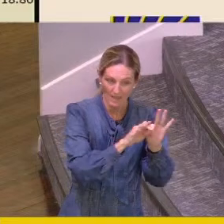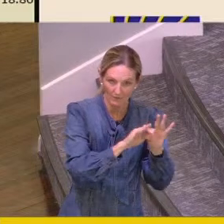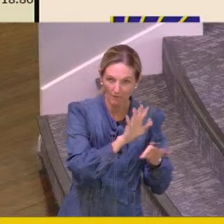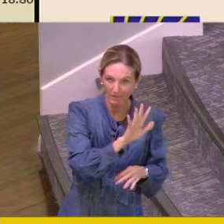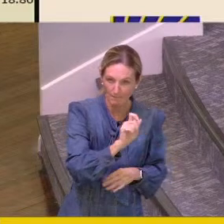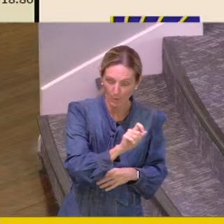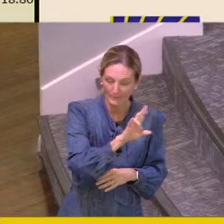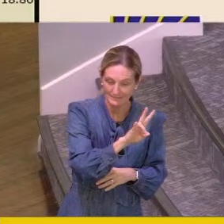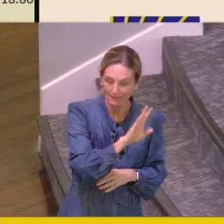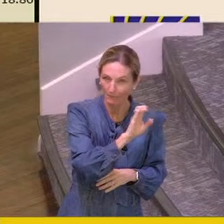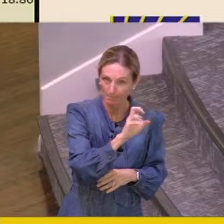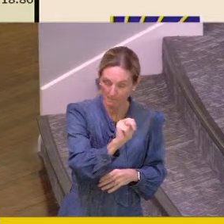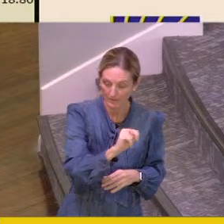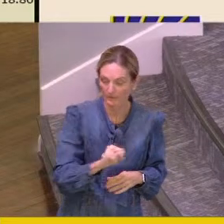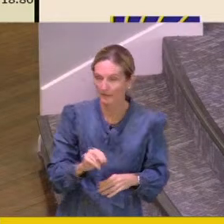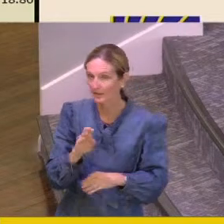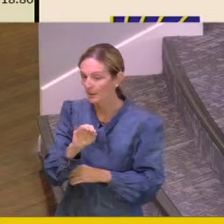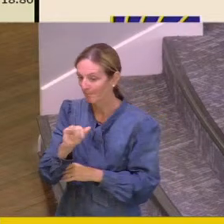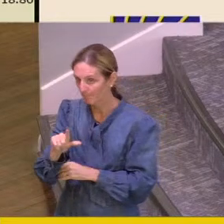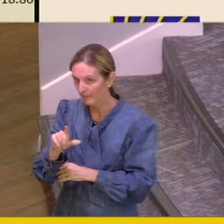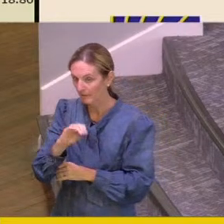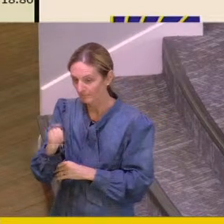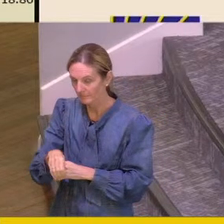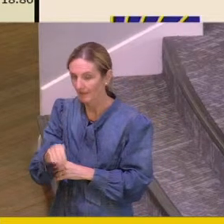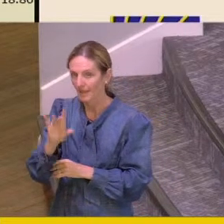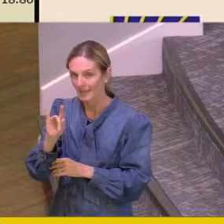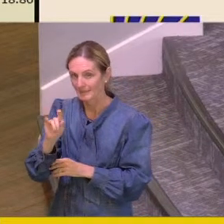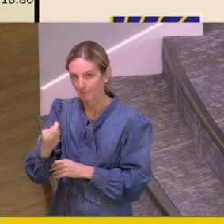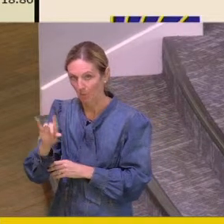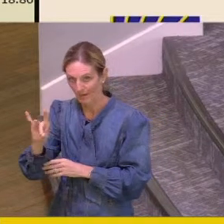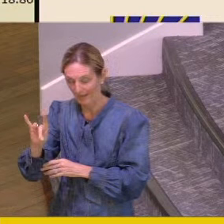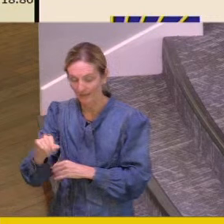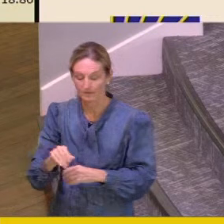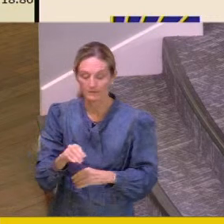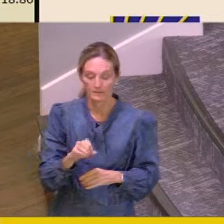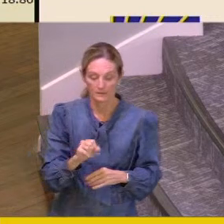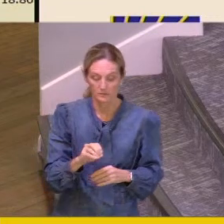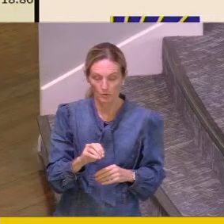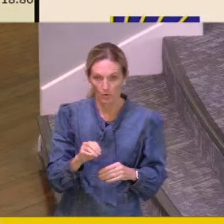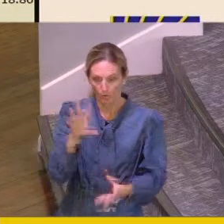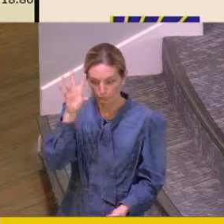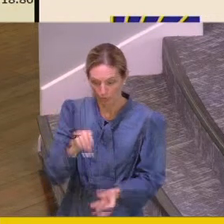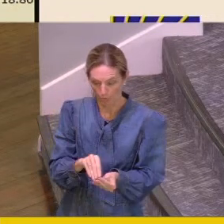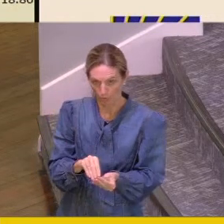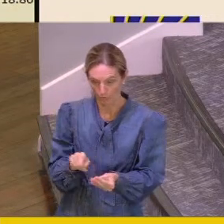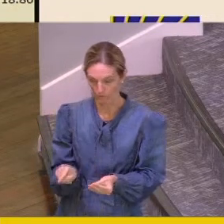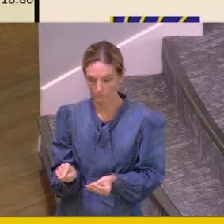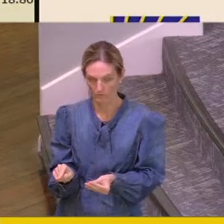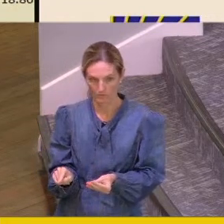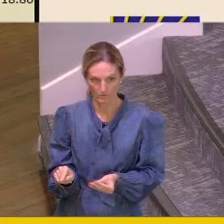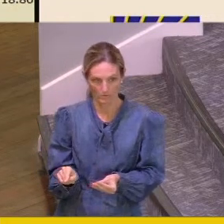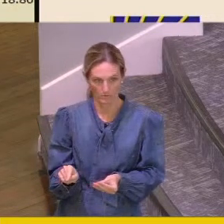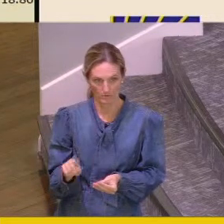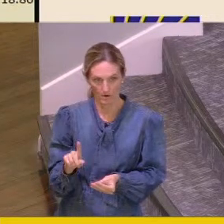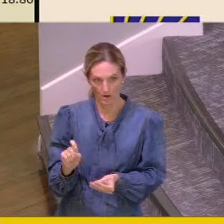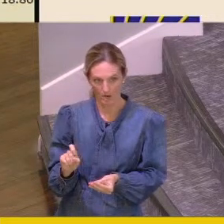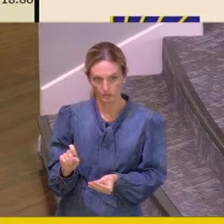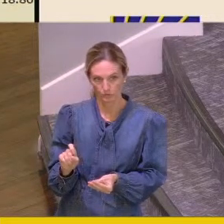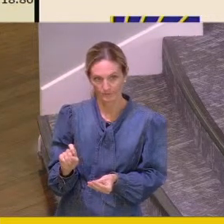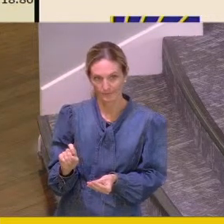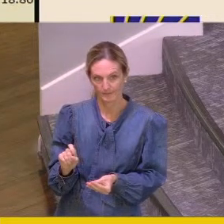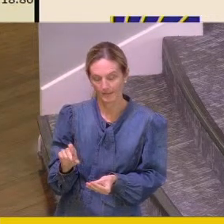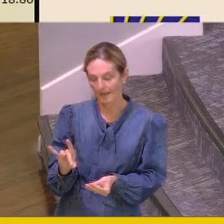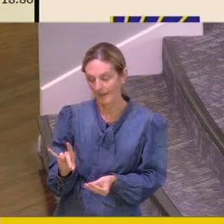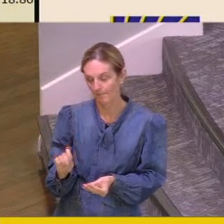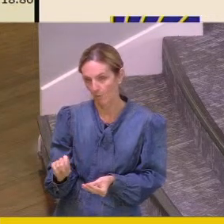our millage rate of 18.8. It gives you the total amount levied of